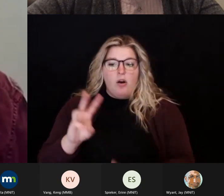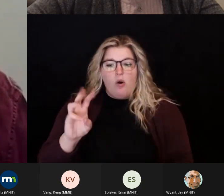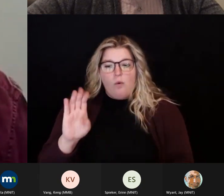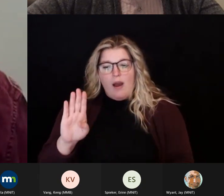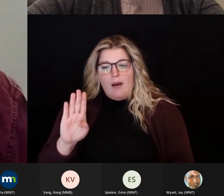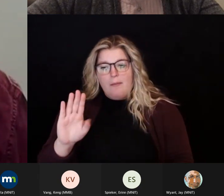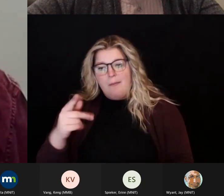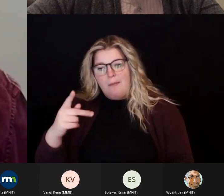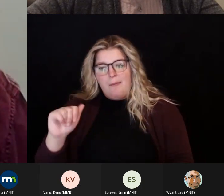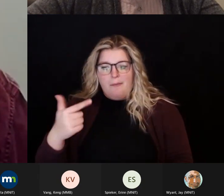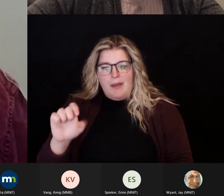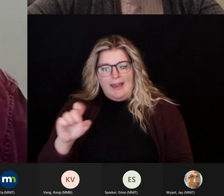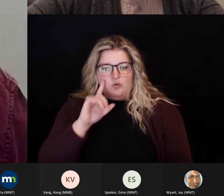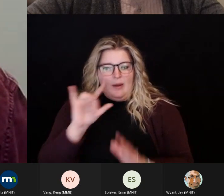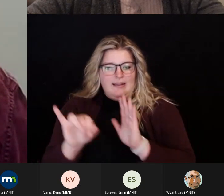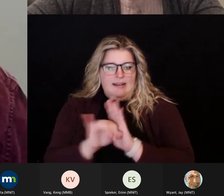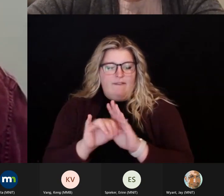or those sorts of things.